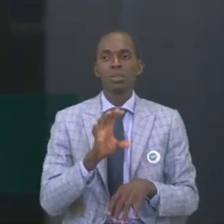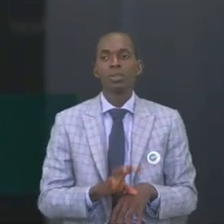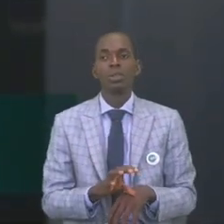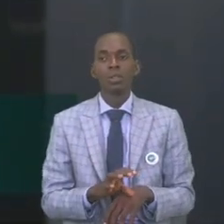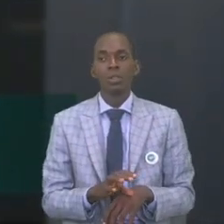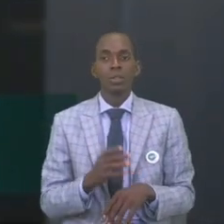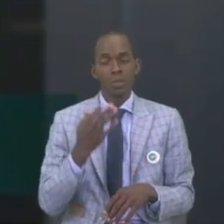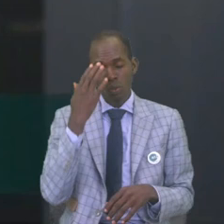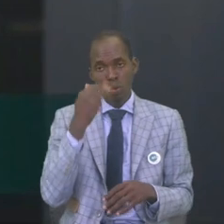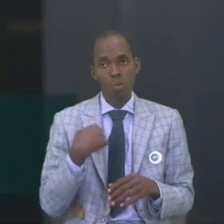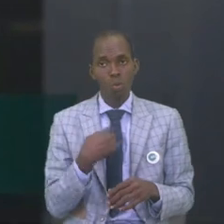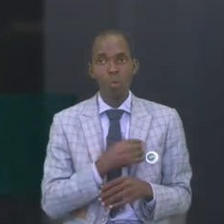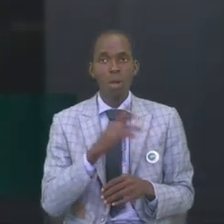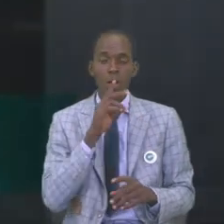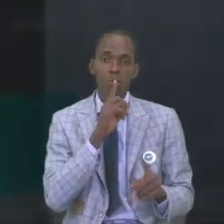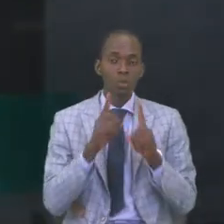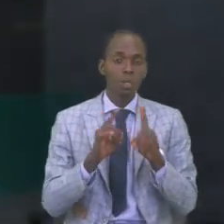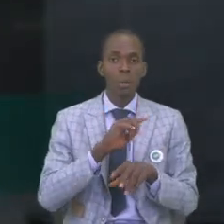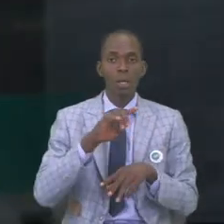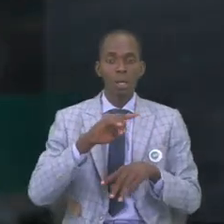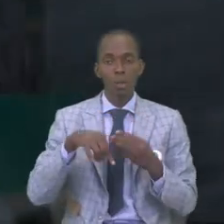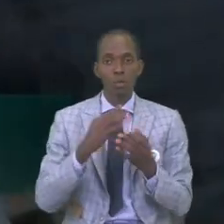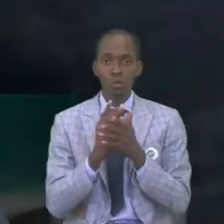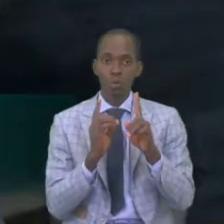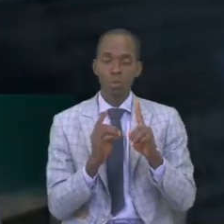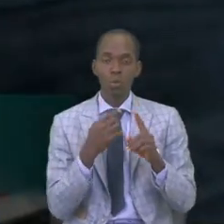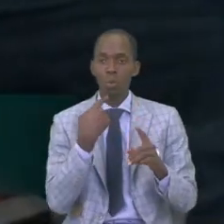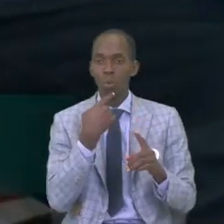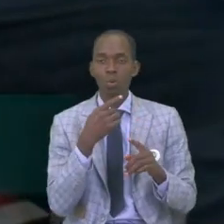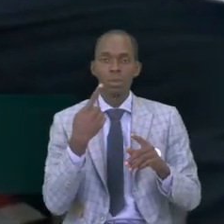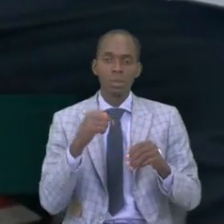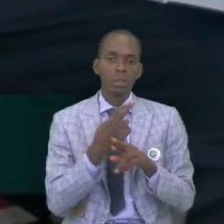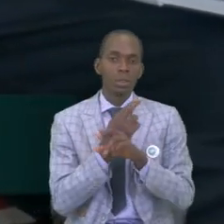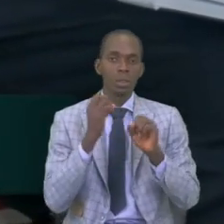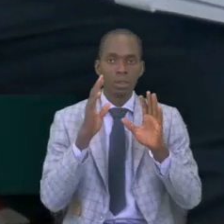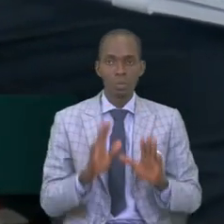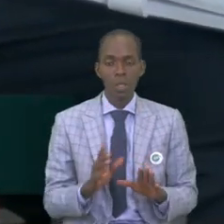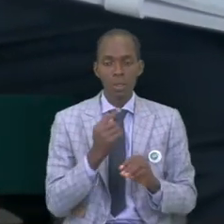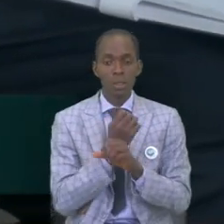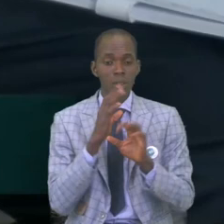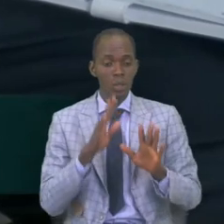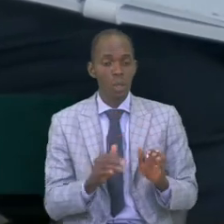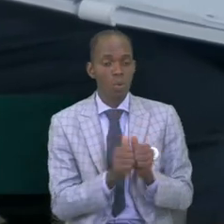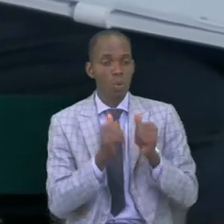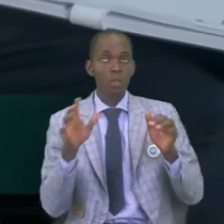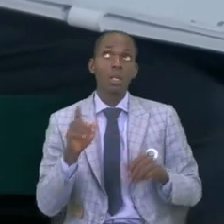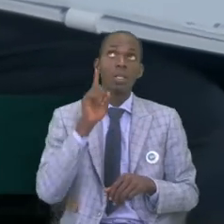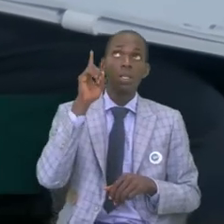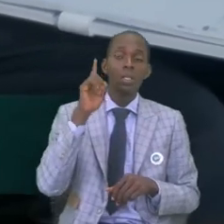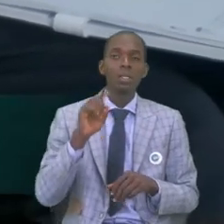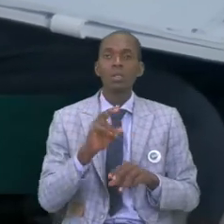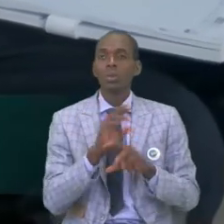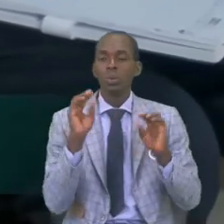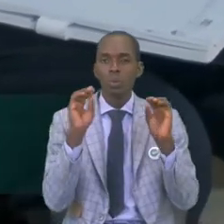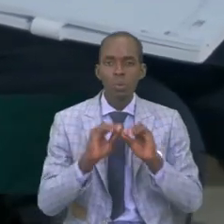person, is the Redeemer, is the Savior, and without Him, none anywhere in any